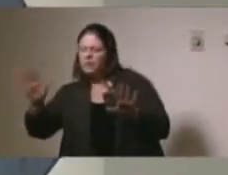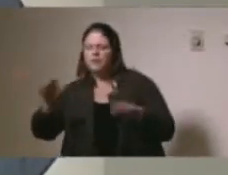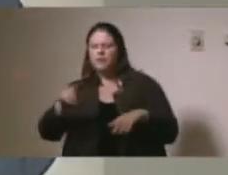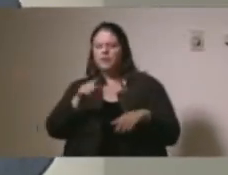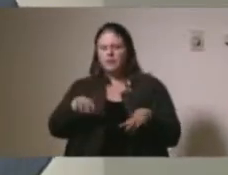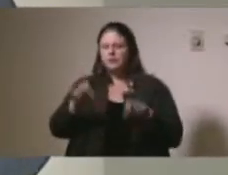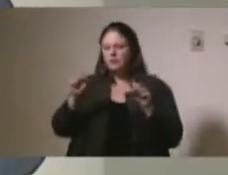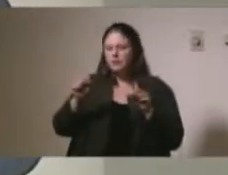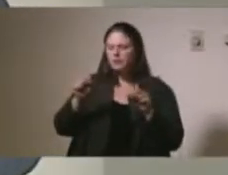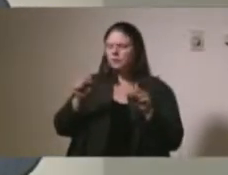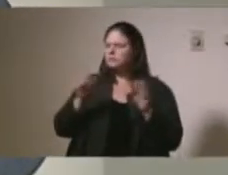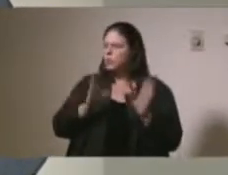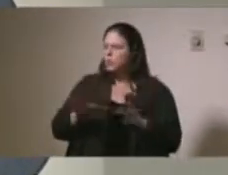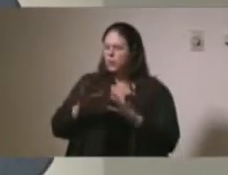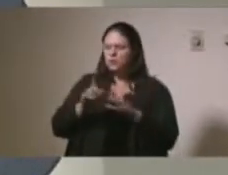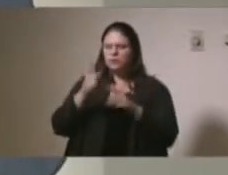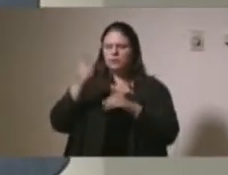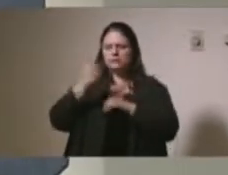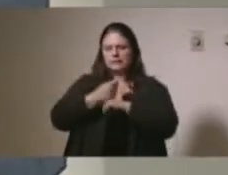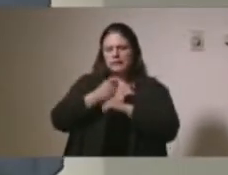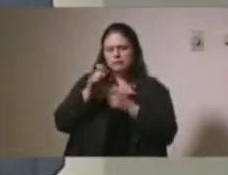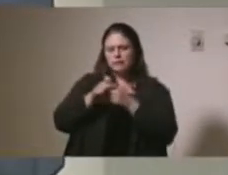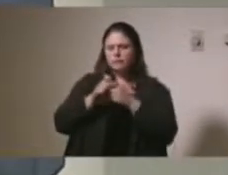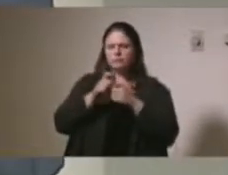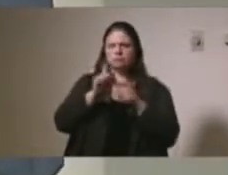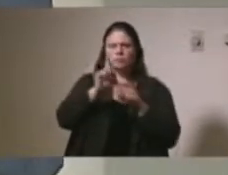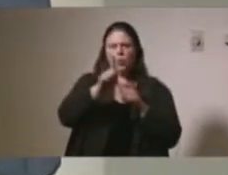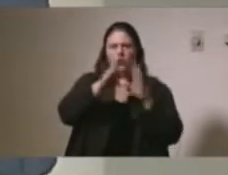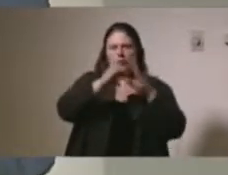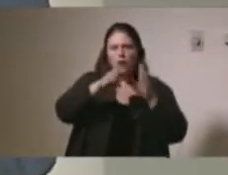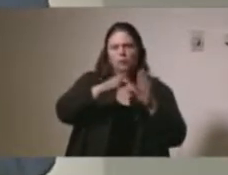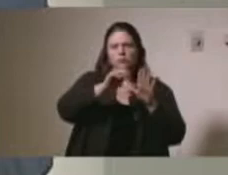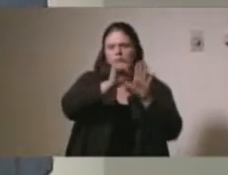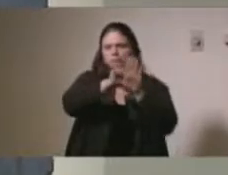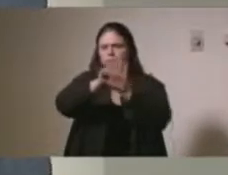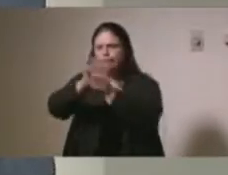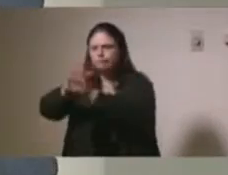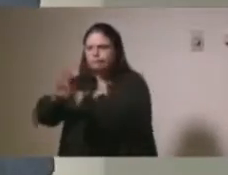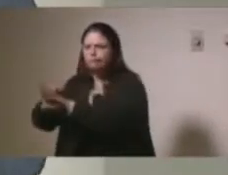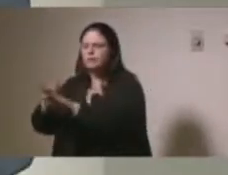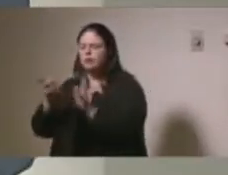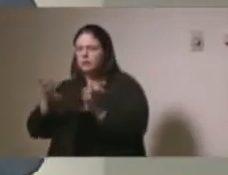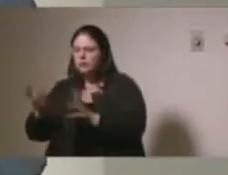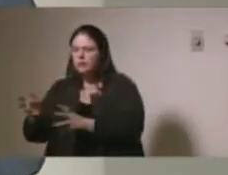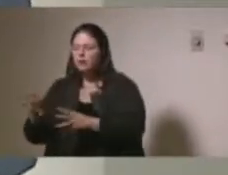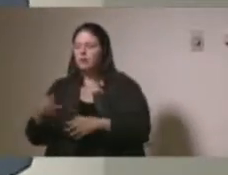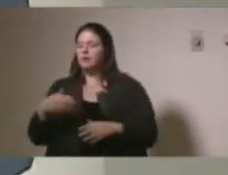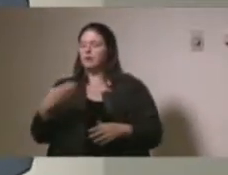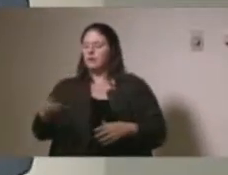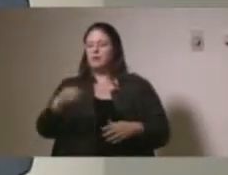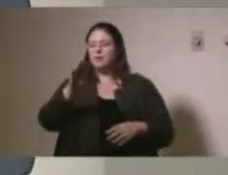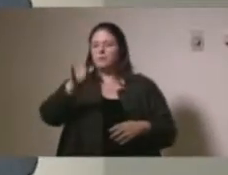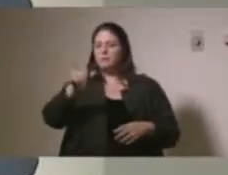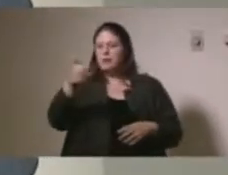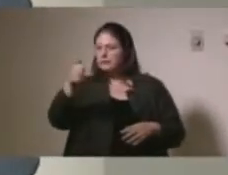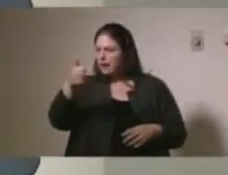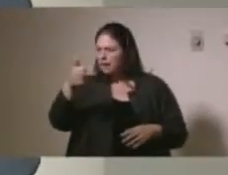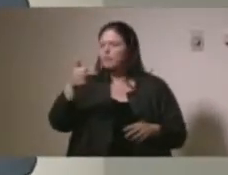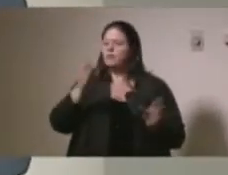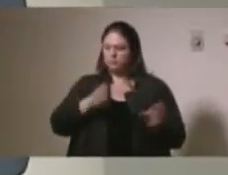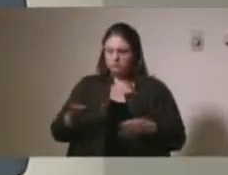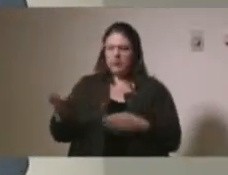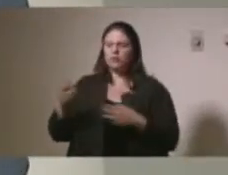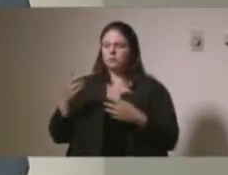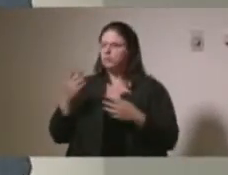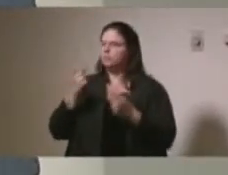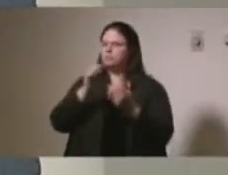of going door to door. Some have organized the 3rd of May and 10th of May to go visit the population.